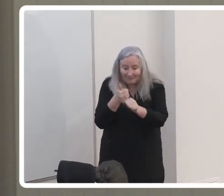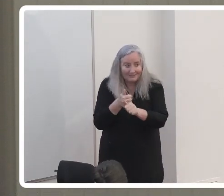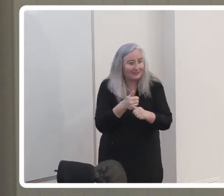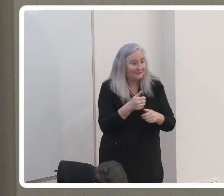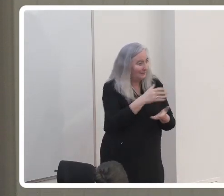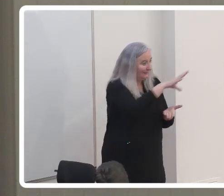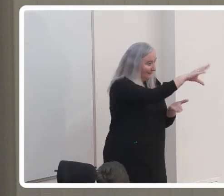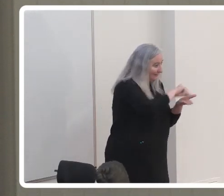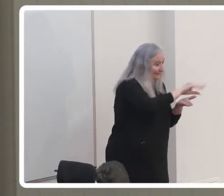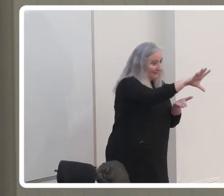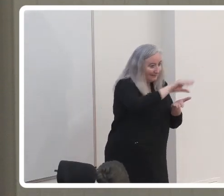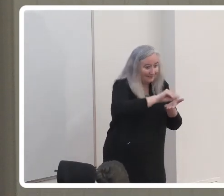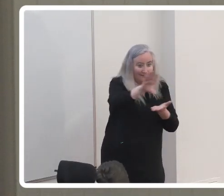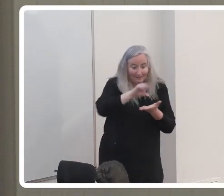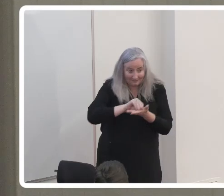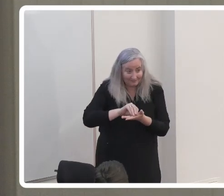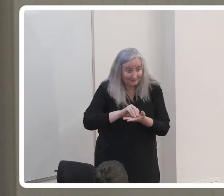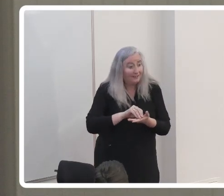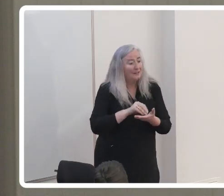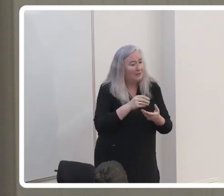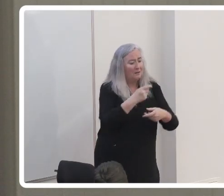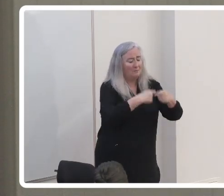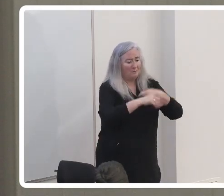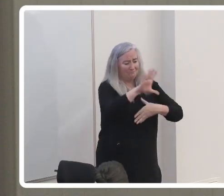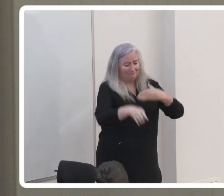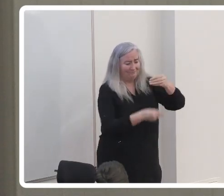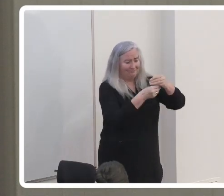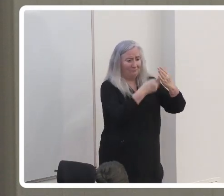To sum up, I want to highlight an important issue